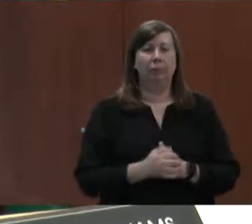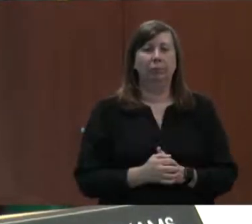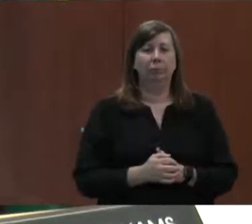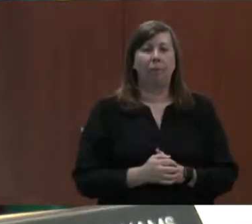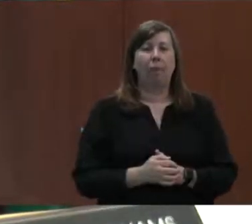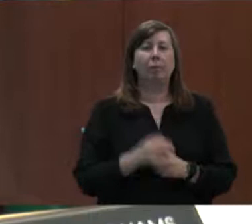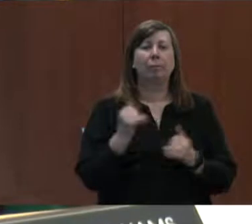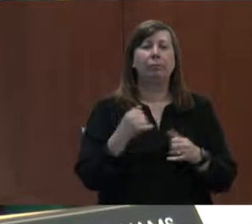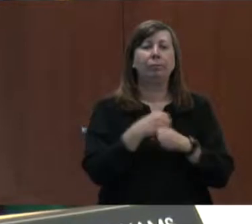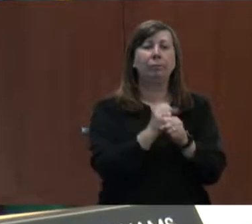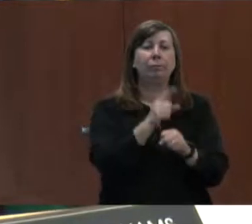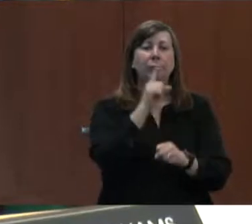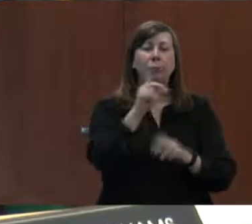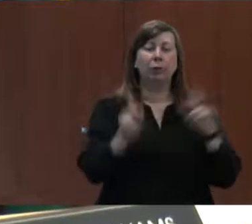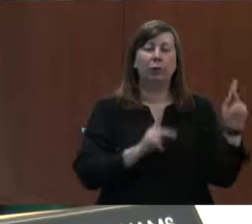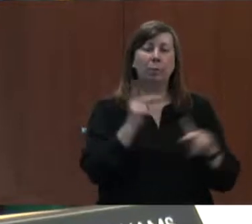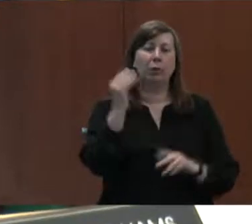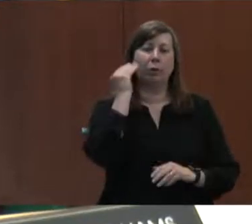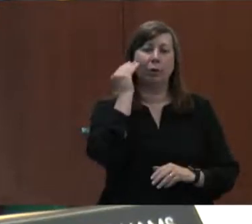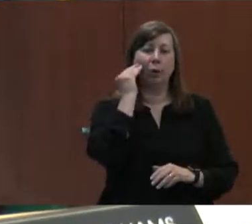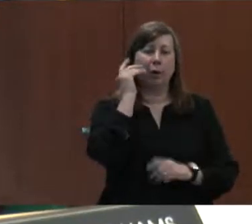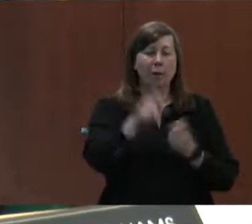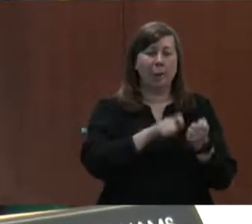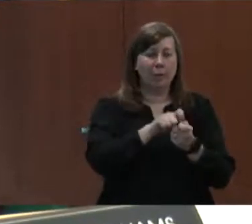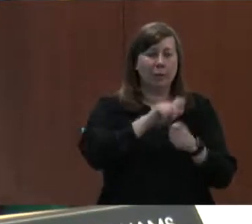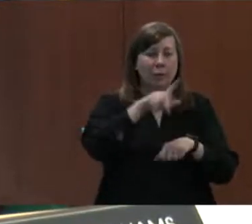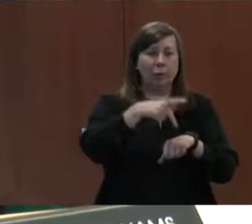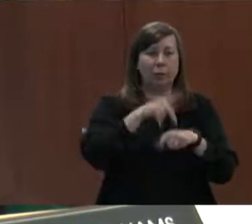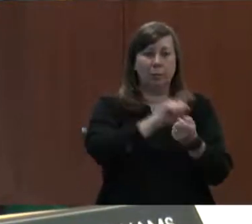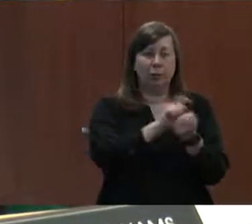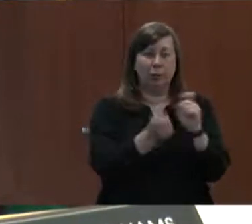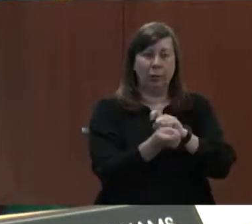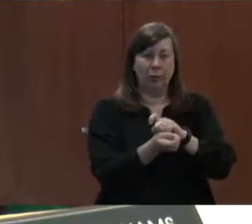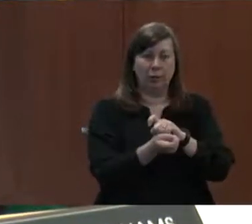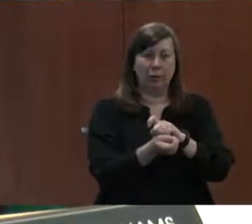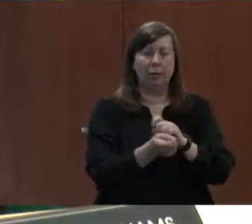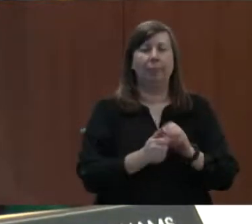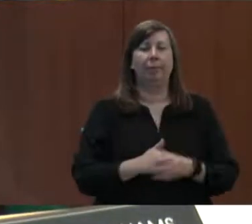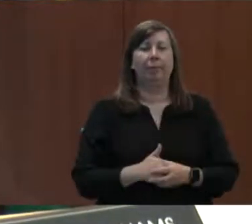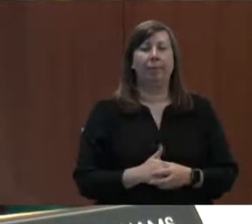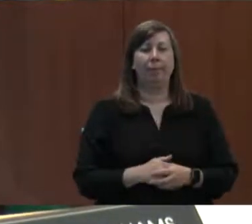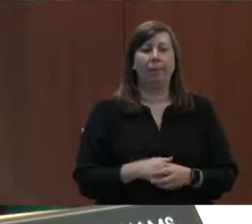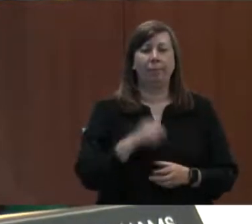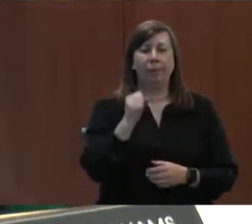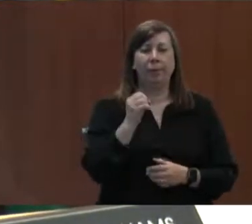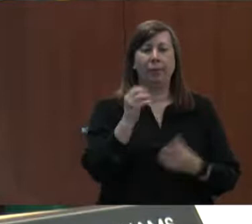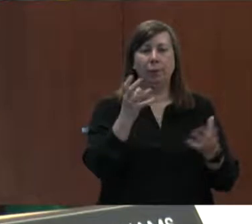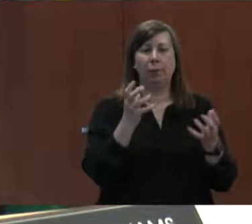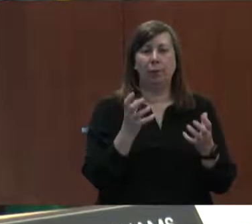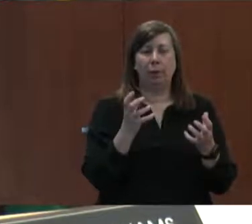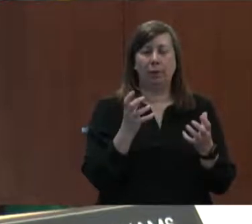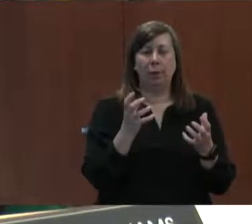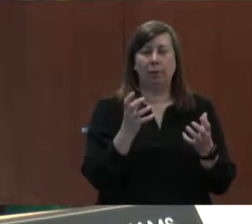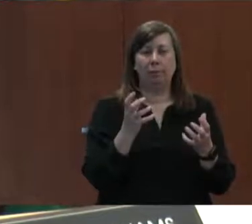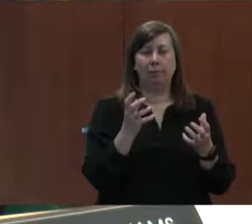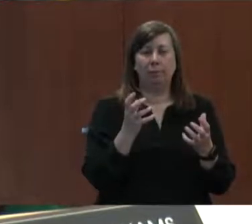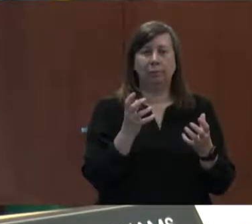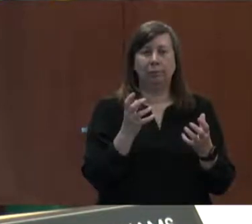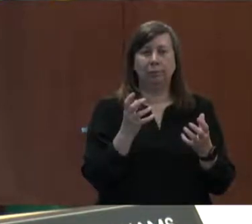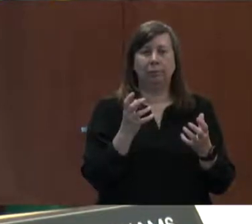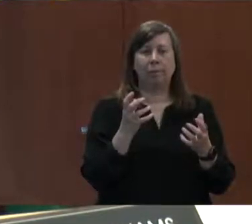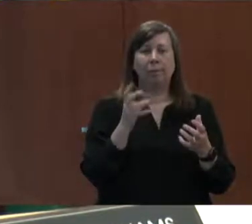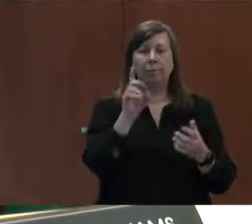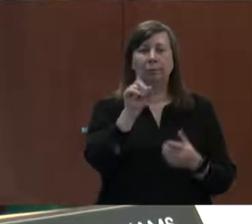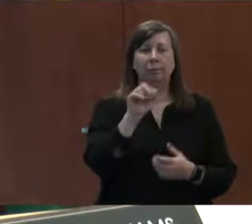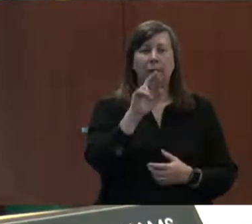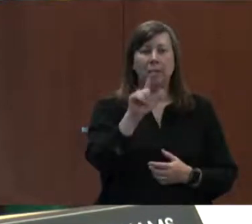So I generally try to make sure that people are aware of particularly principal changes. So we want to wish Dwayne